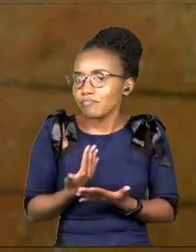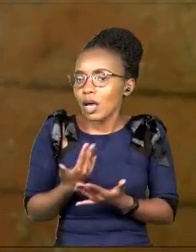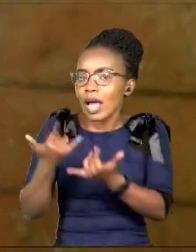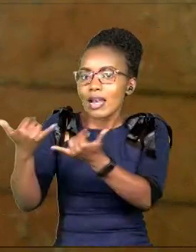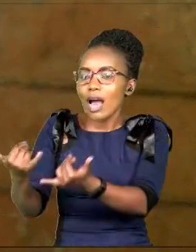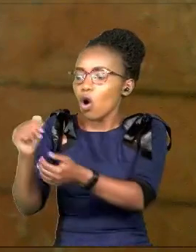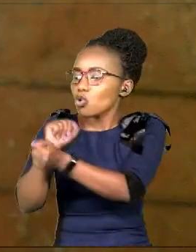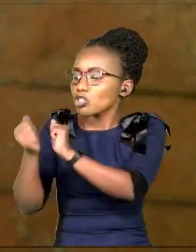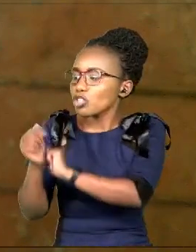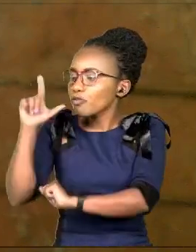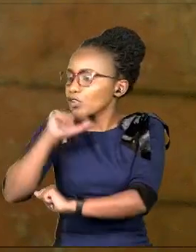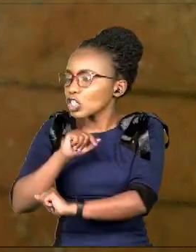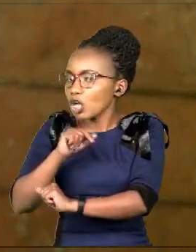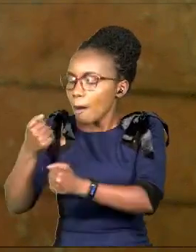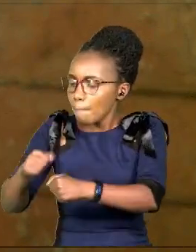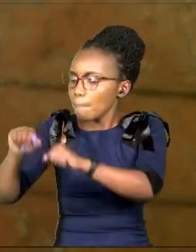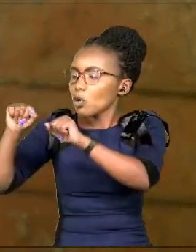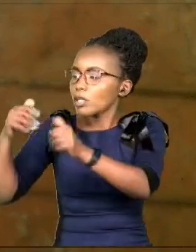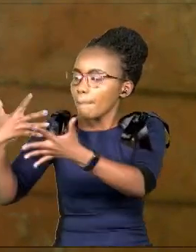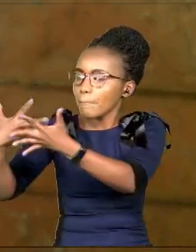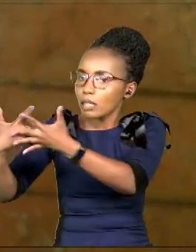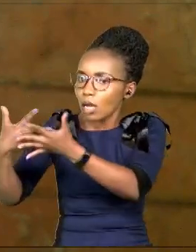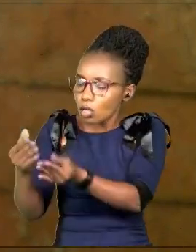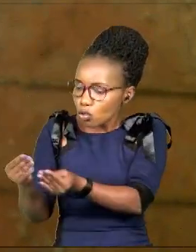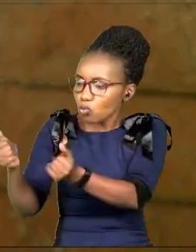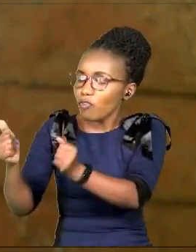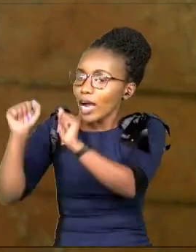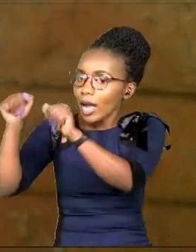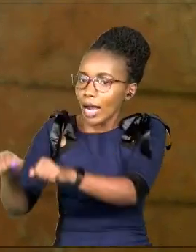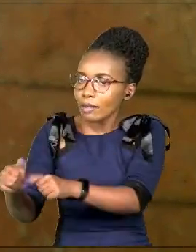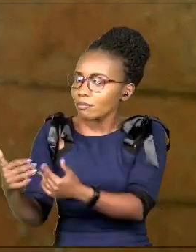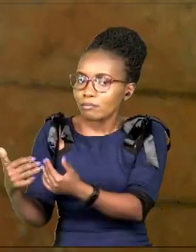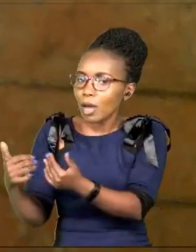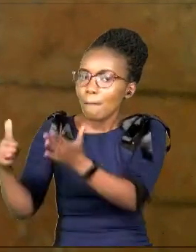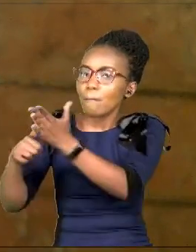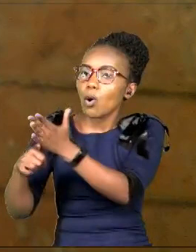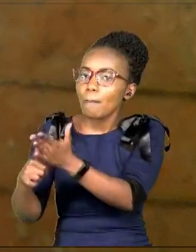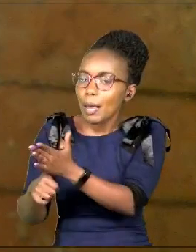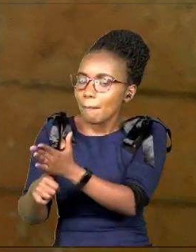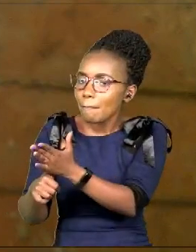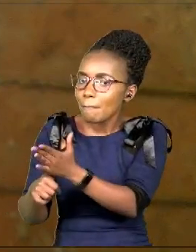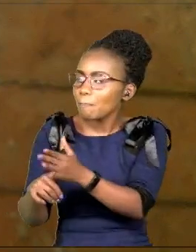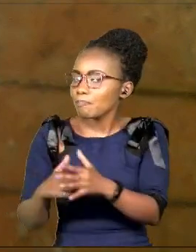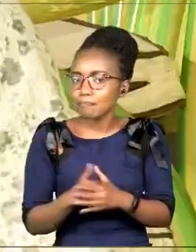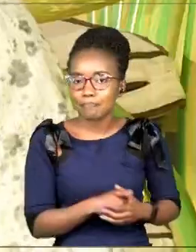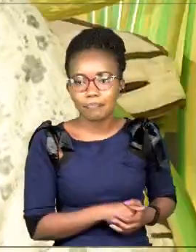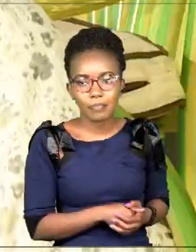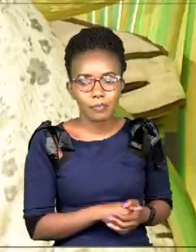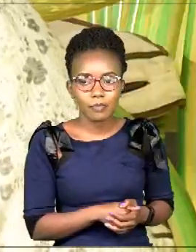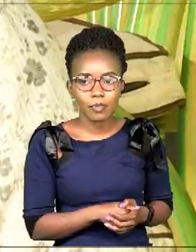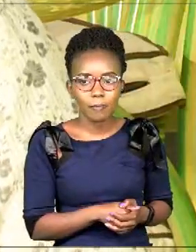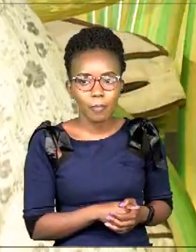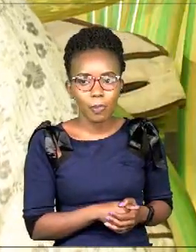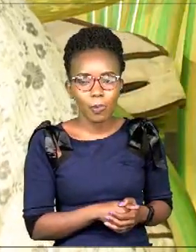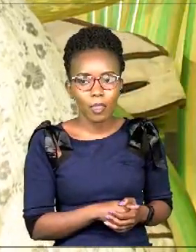the helm of the prisons a solution or a mitigating factor to the current situation that we're facing right now? That's